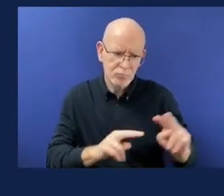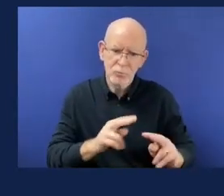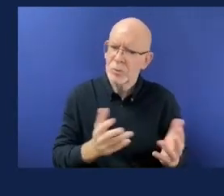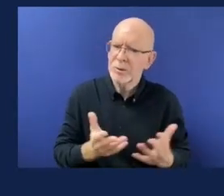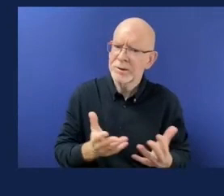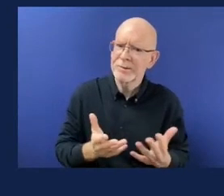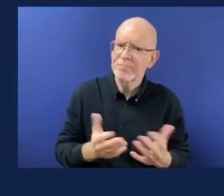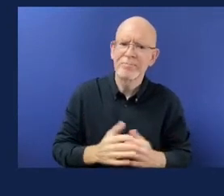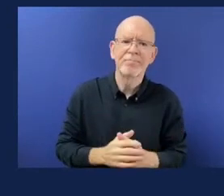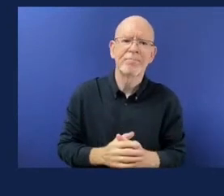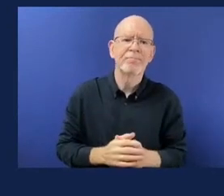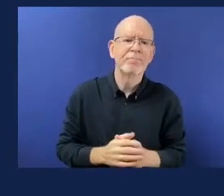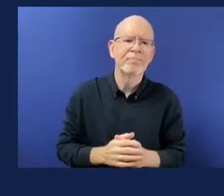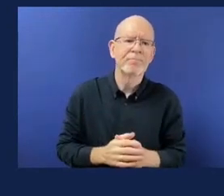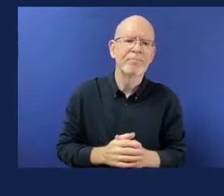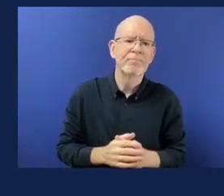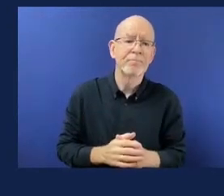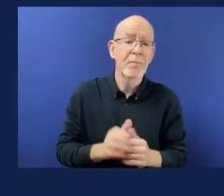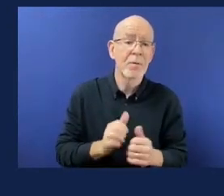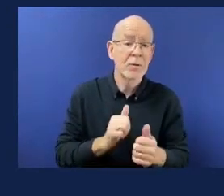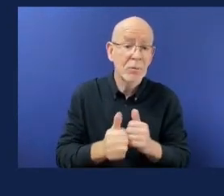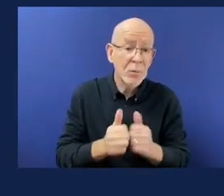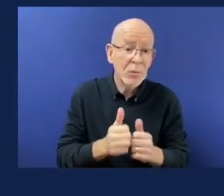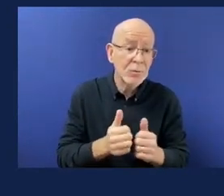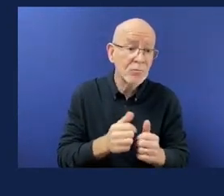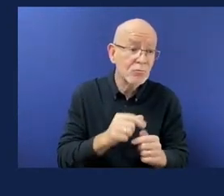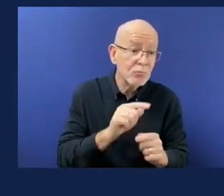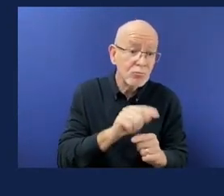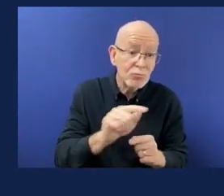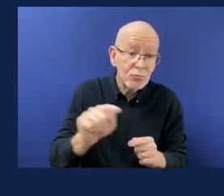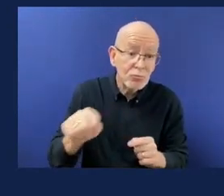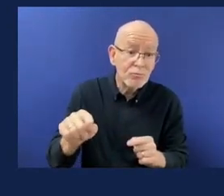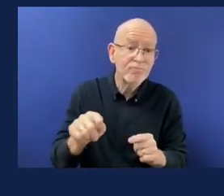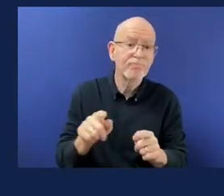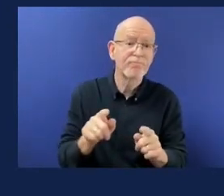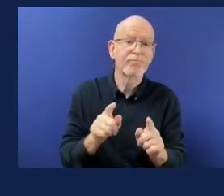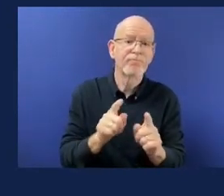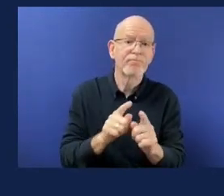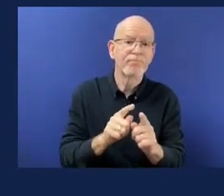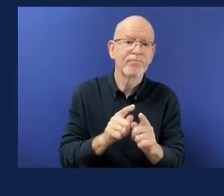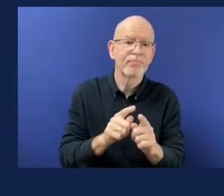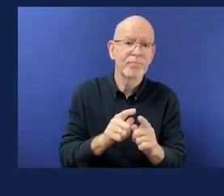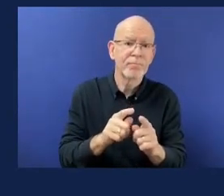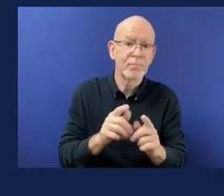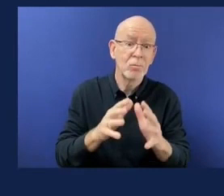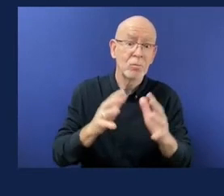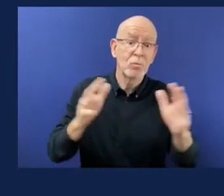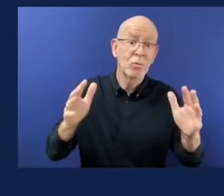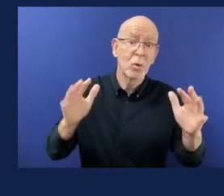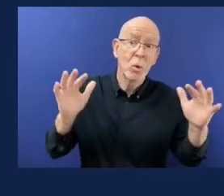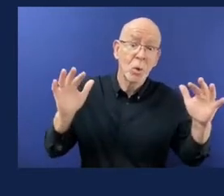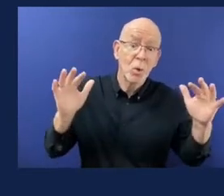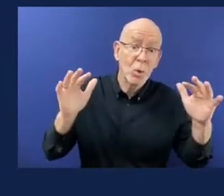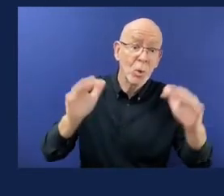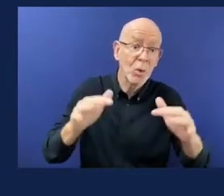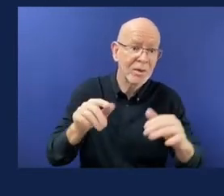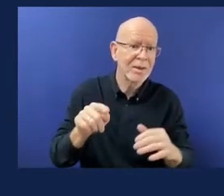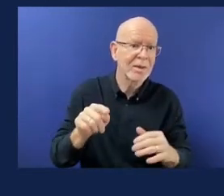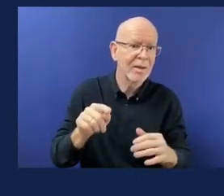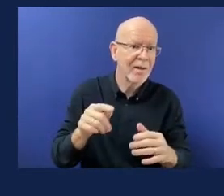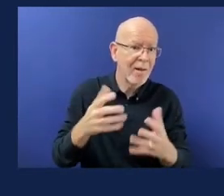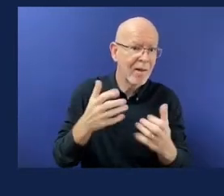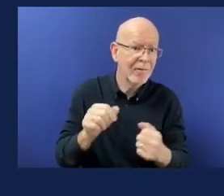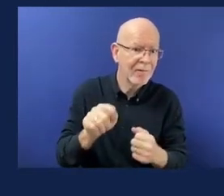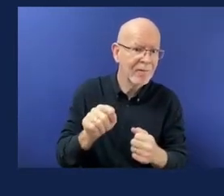of areas. And those risks include human rights risks. But sporting events, if they're carried out